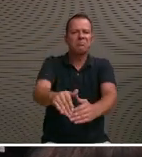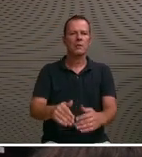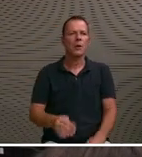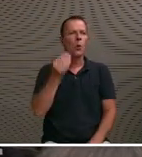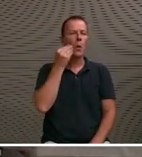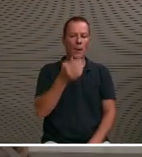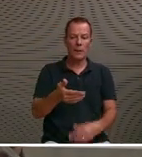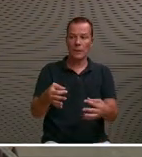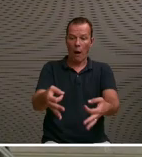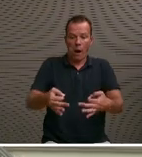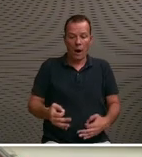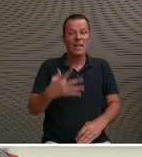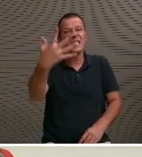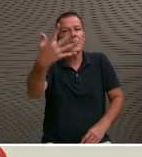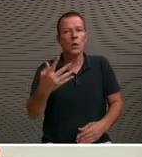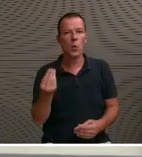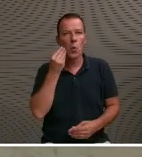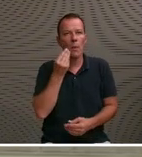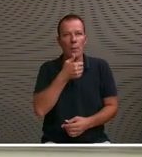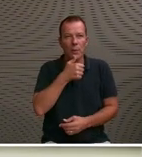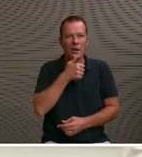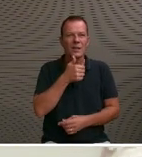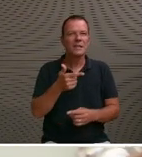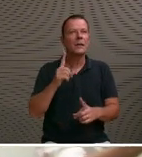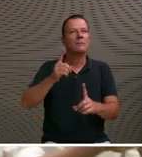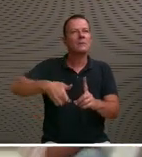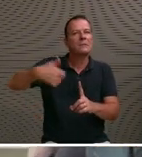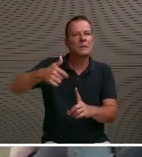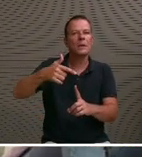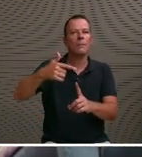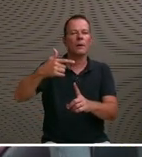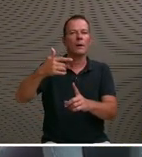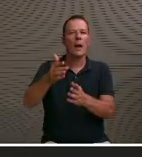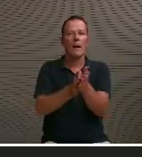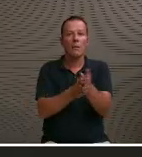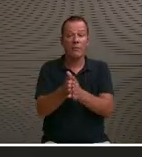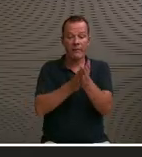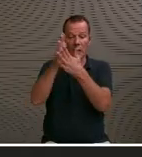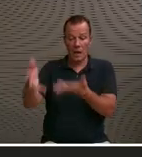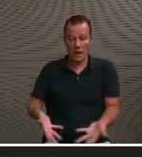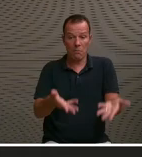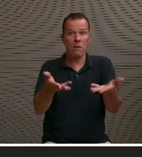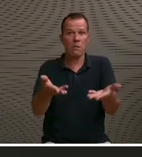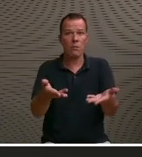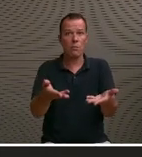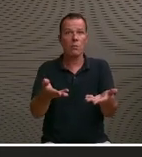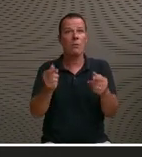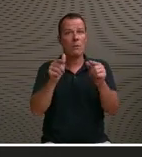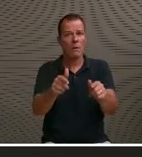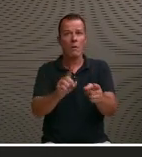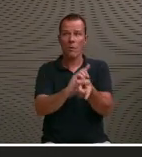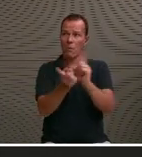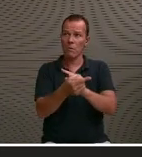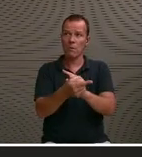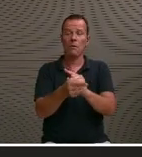endpoint to work backwards to today, and then using that path as your scaling journey rather than working from today forward and